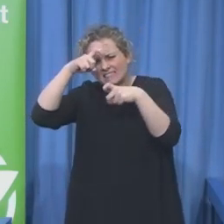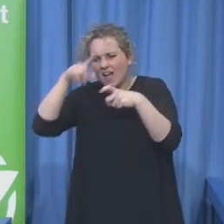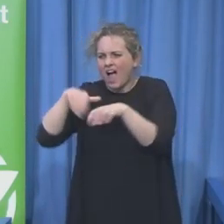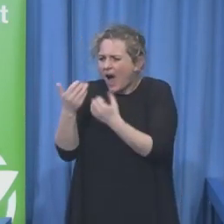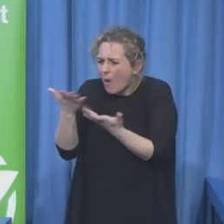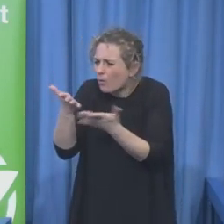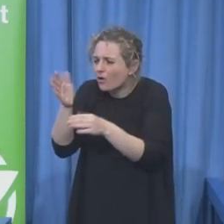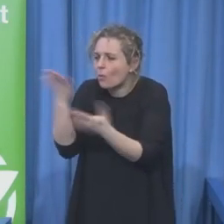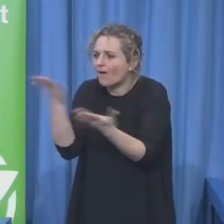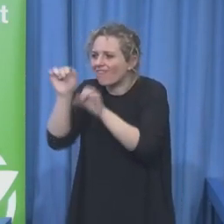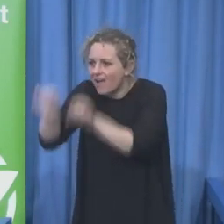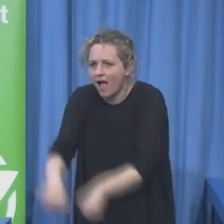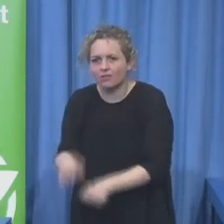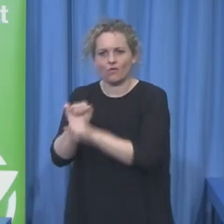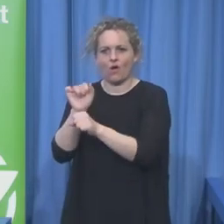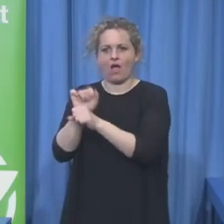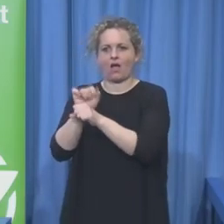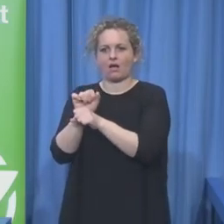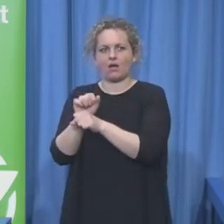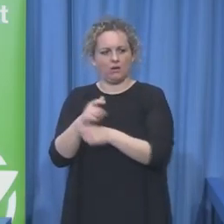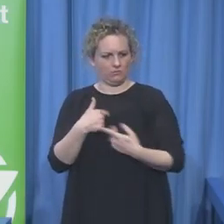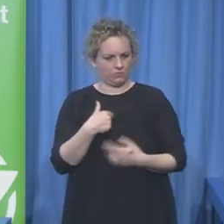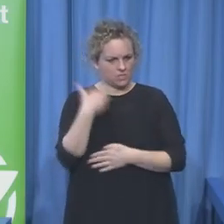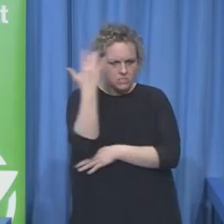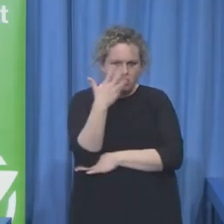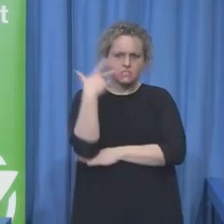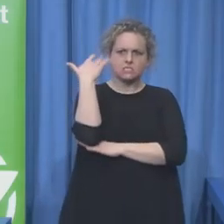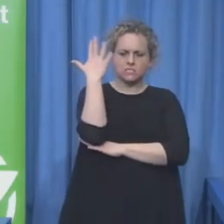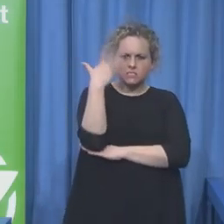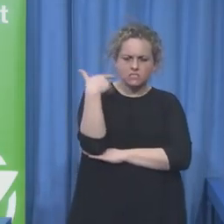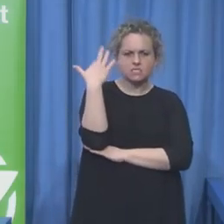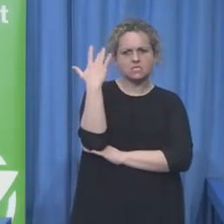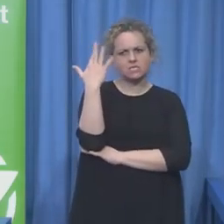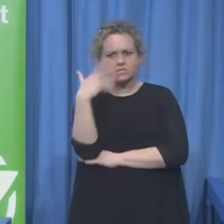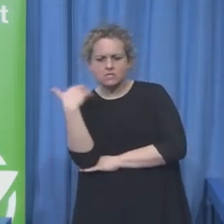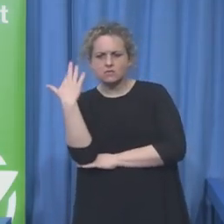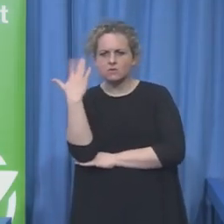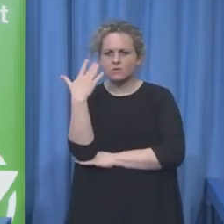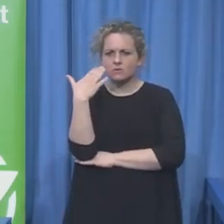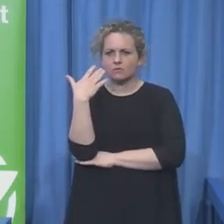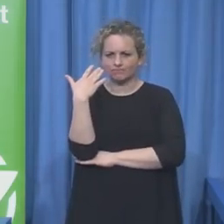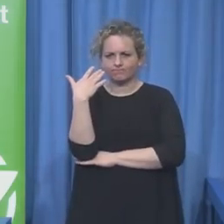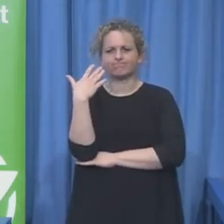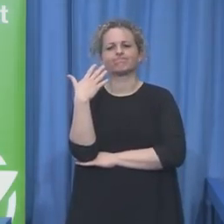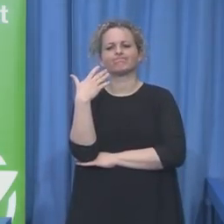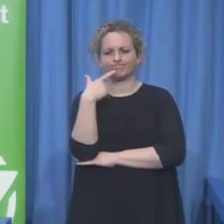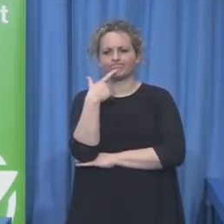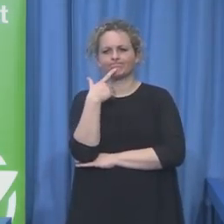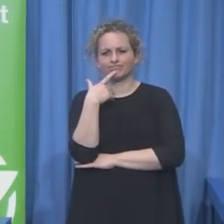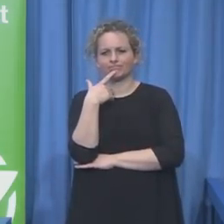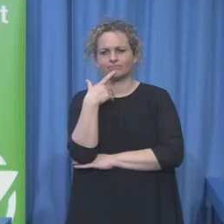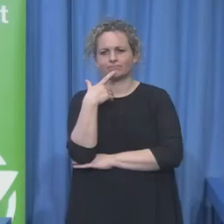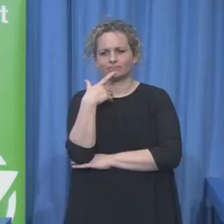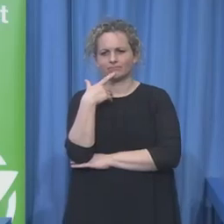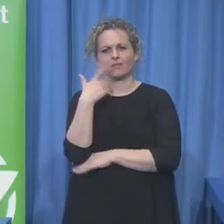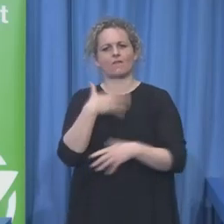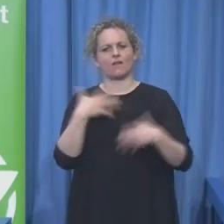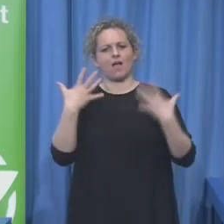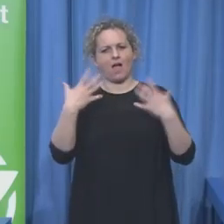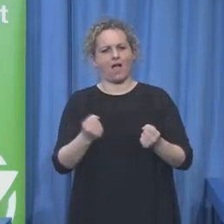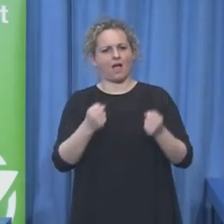greenhouses and a small turkey's farm. And people are employed, they are doing meaningful activities,